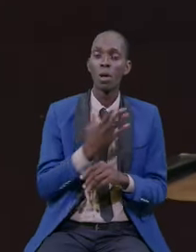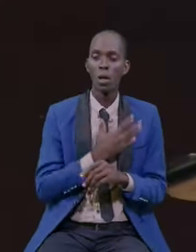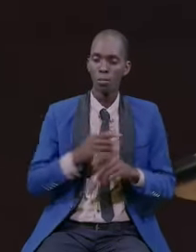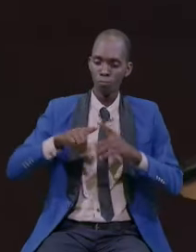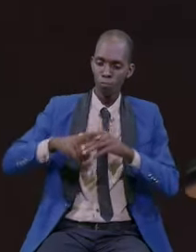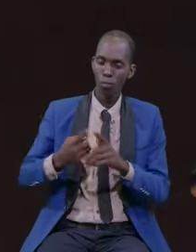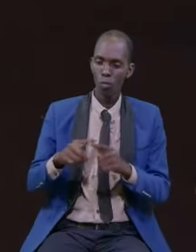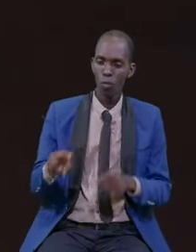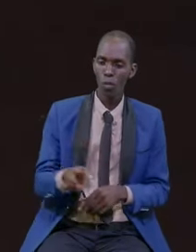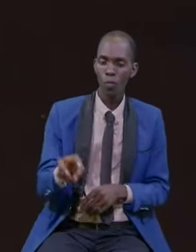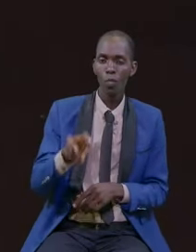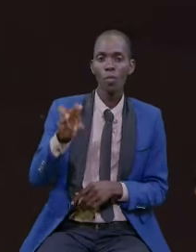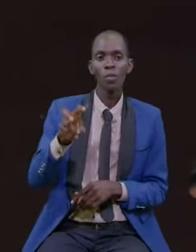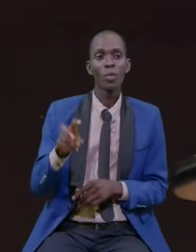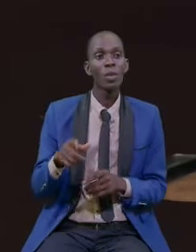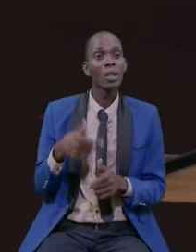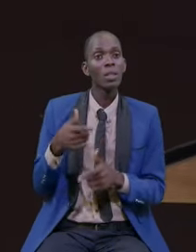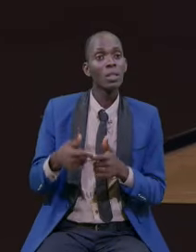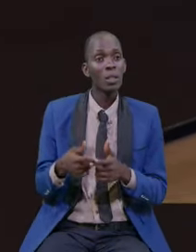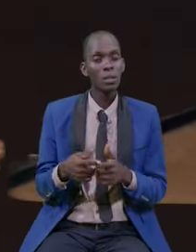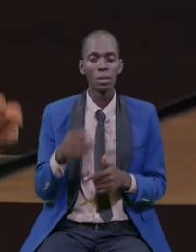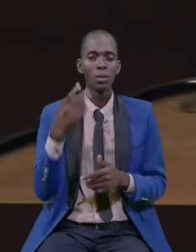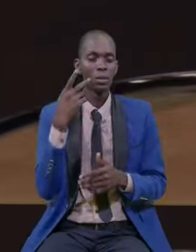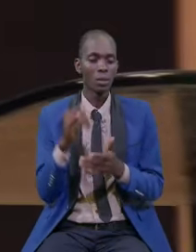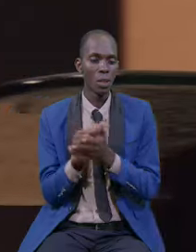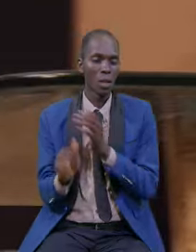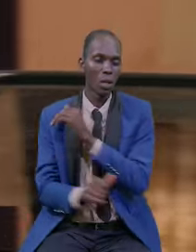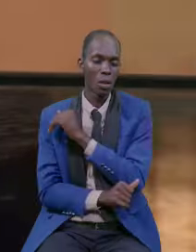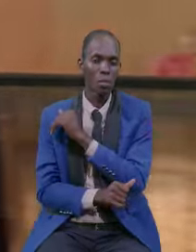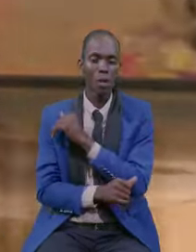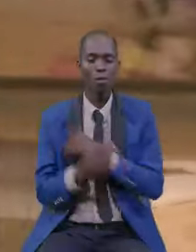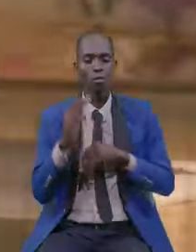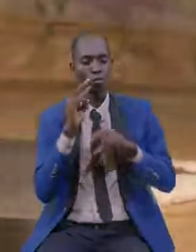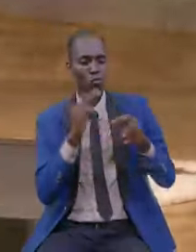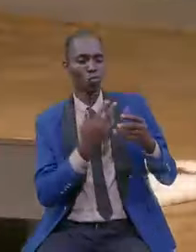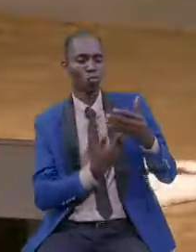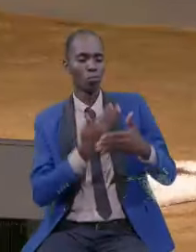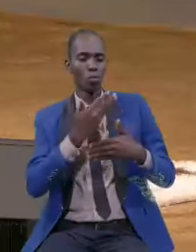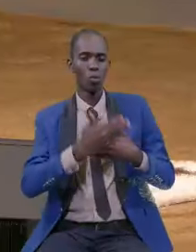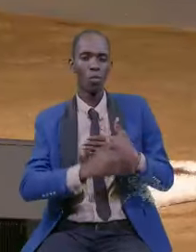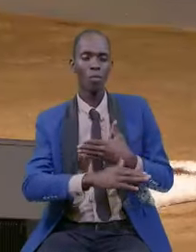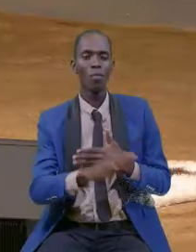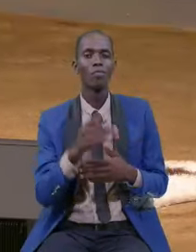he looked beyond the pleasant land, the promised land. He looked